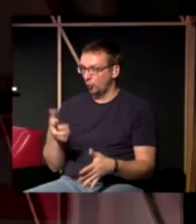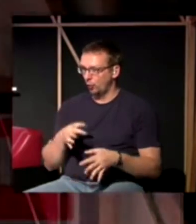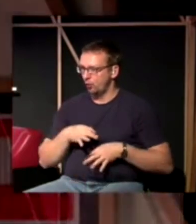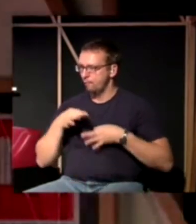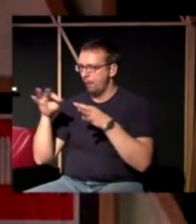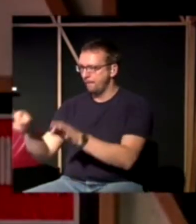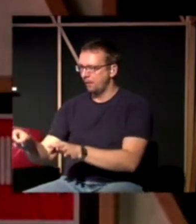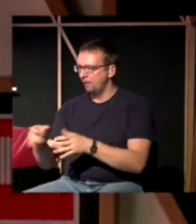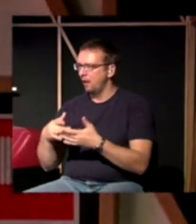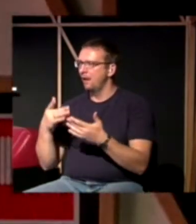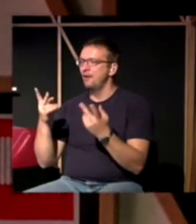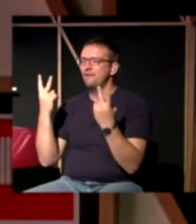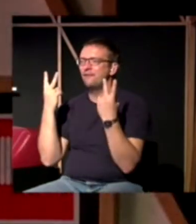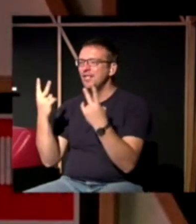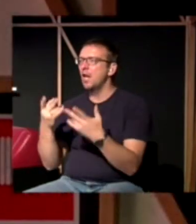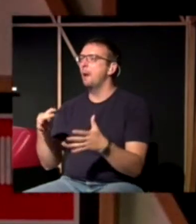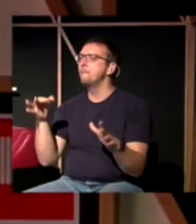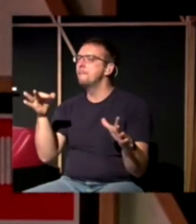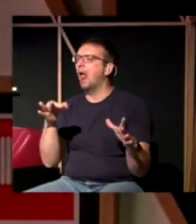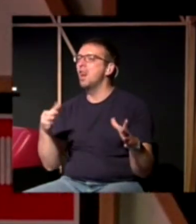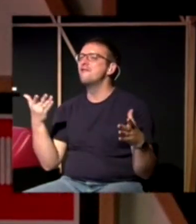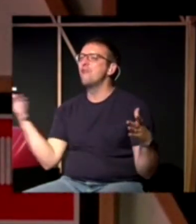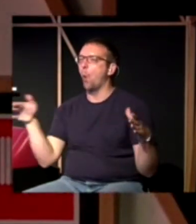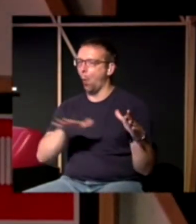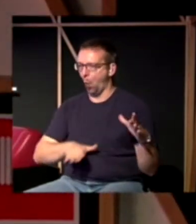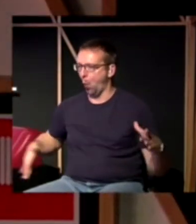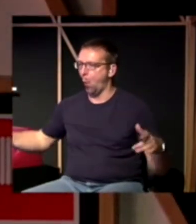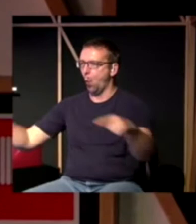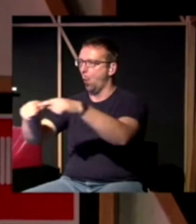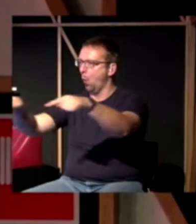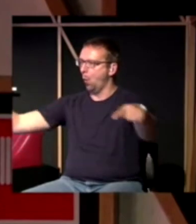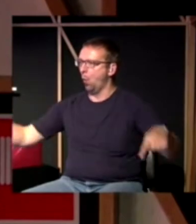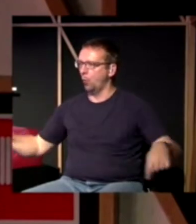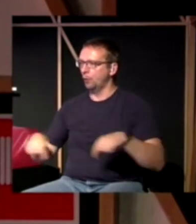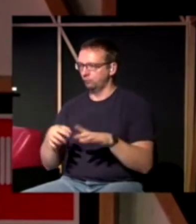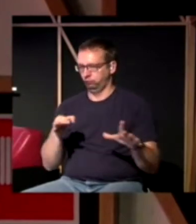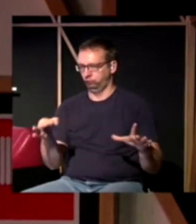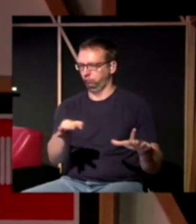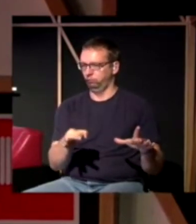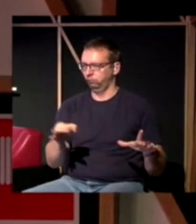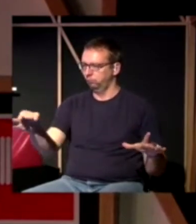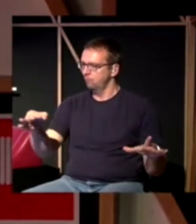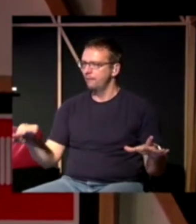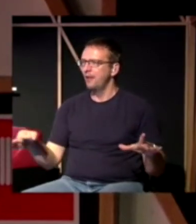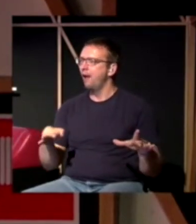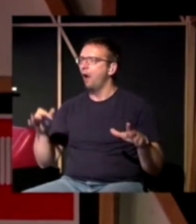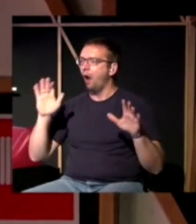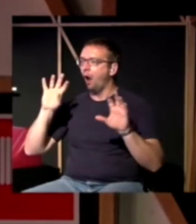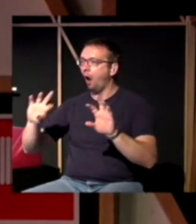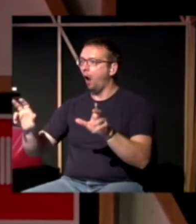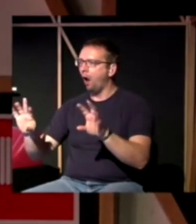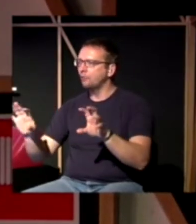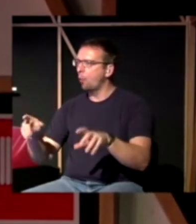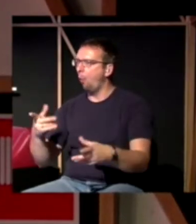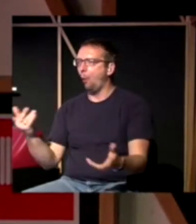said goal. And one of the things that I listen to in the radio is a lack of actually telling me what's happening. I spent a cab ride years